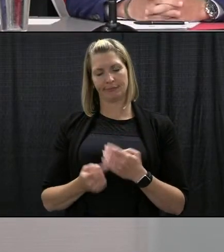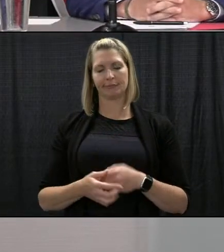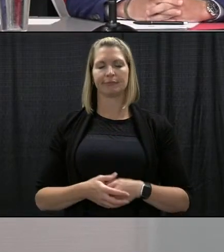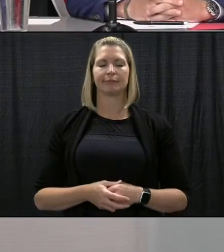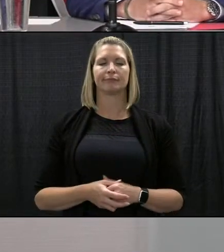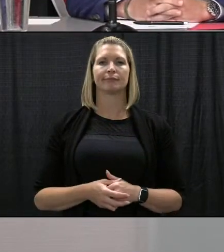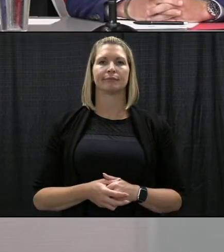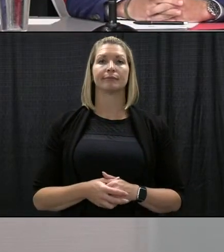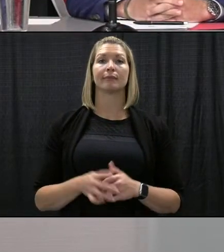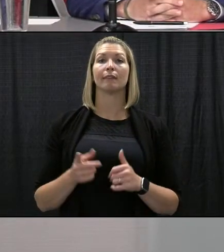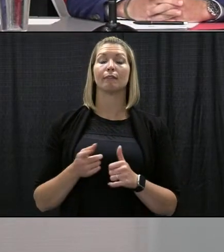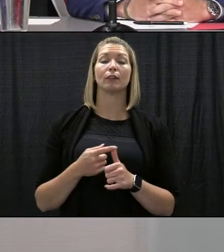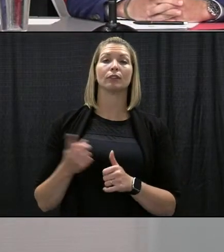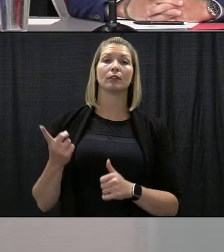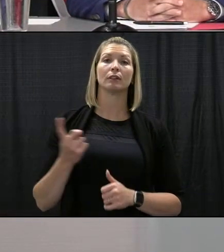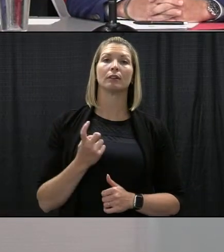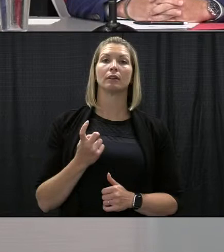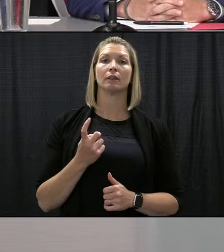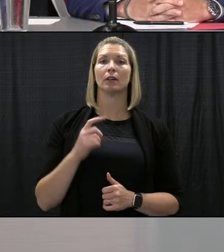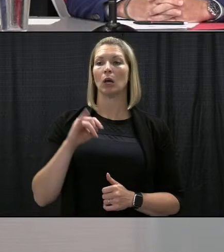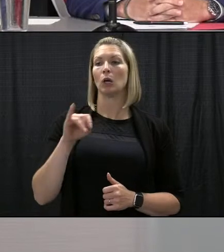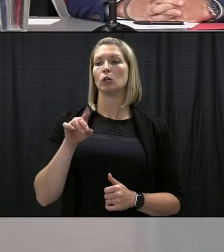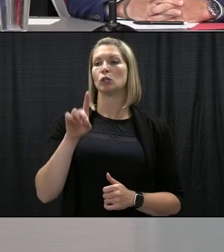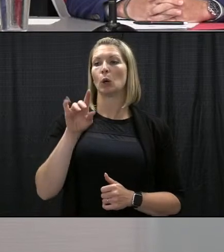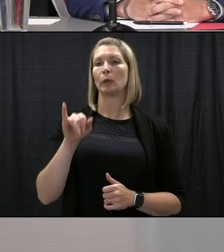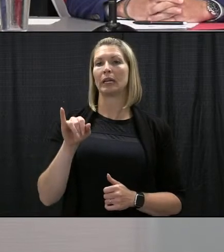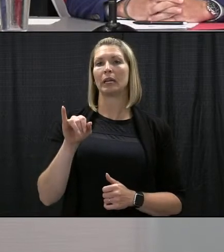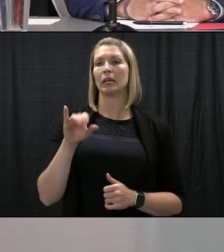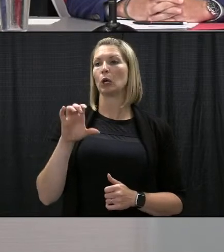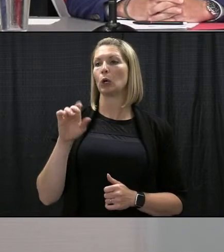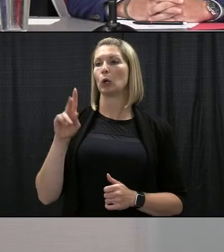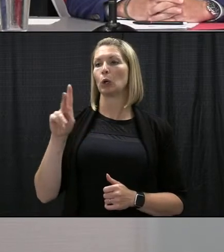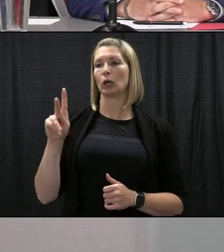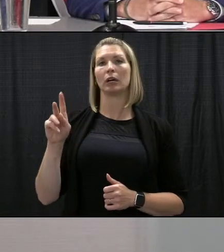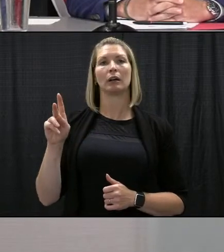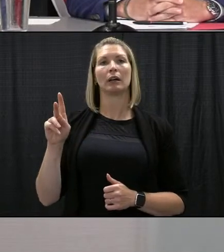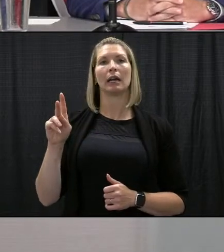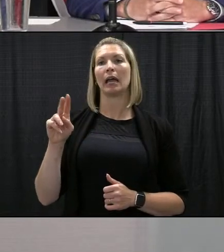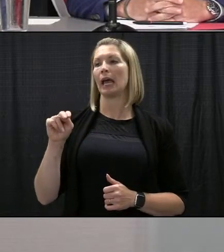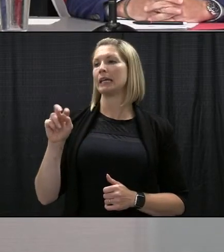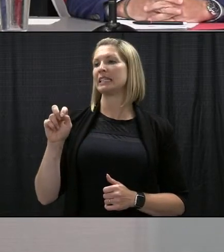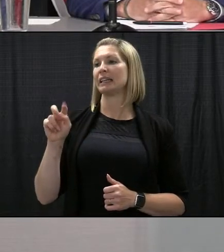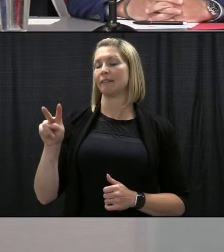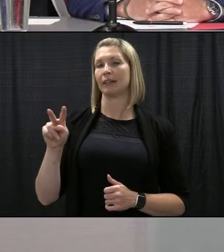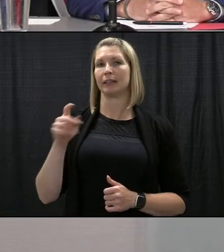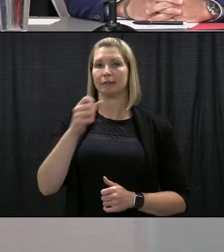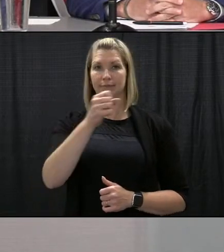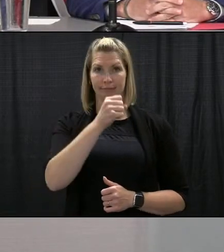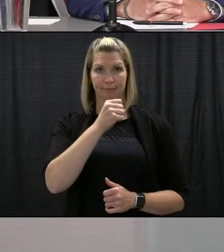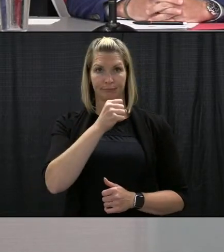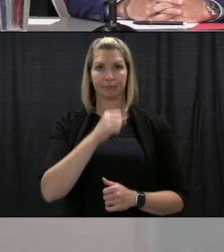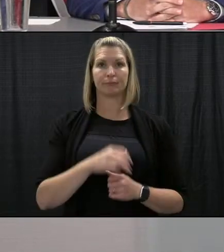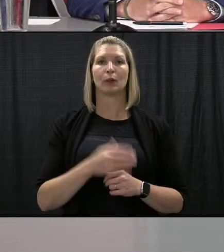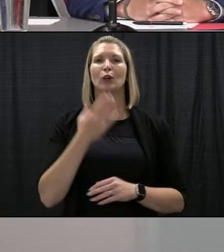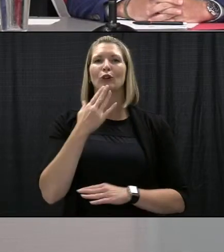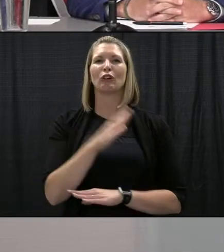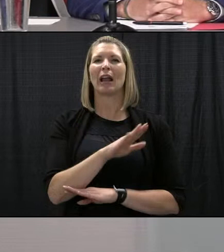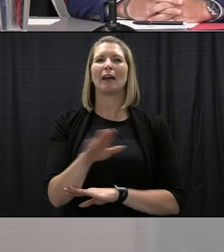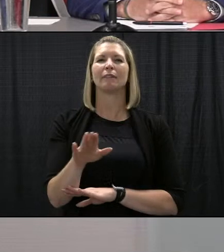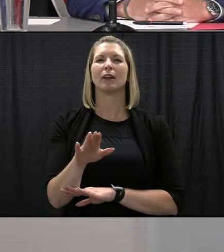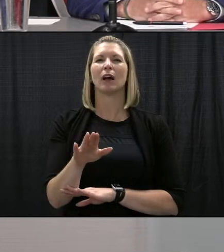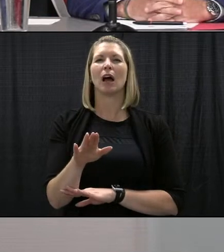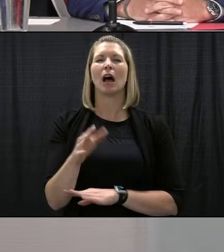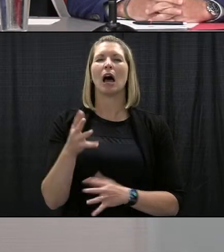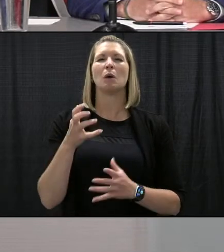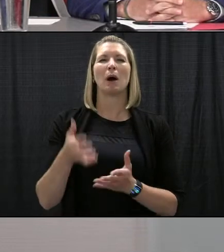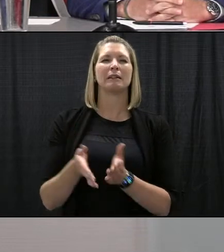question. Our first questions are from Jody Cook with NTV. Please go to the mic. Thanks. Good afternoon. Just to dovetail